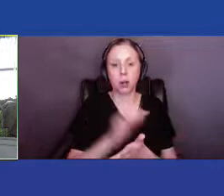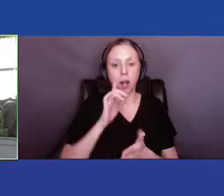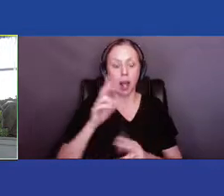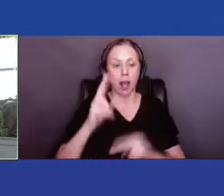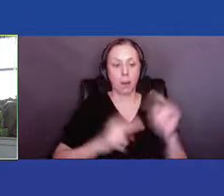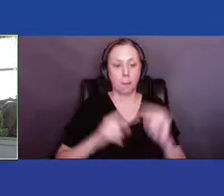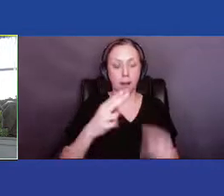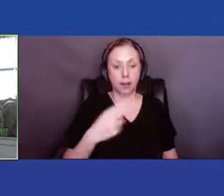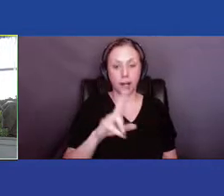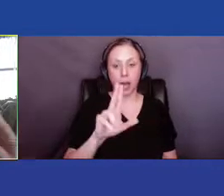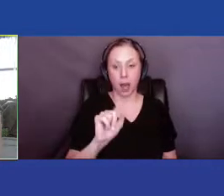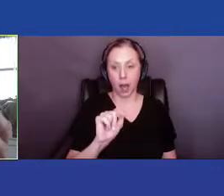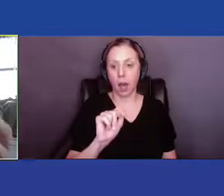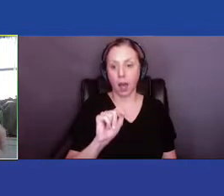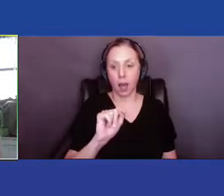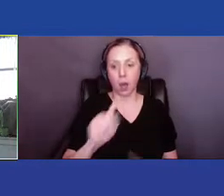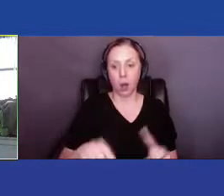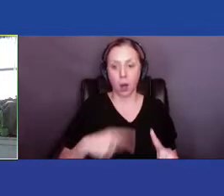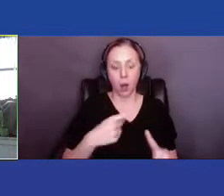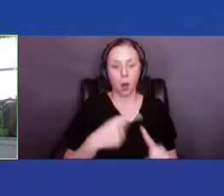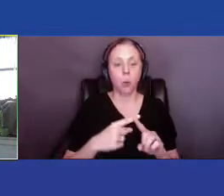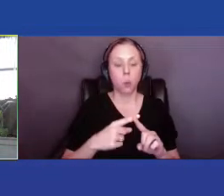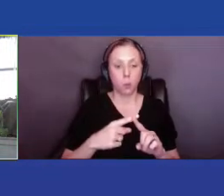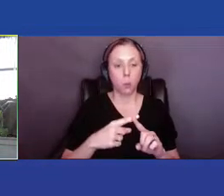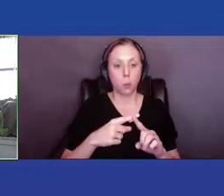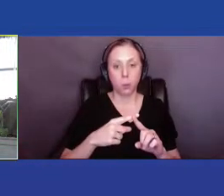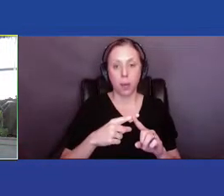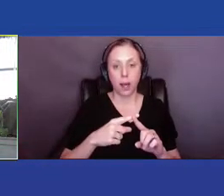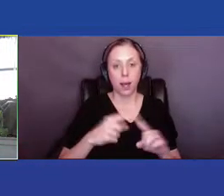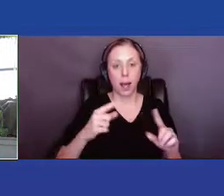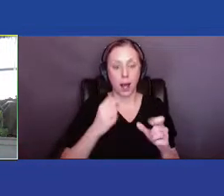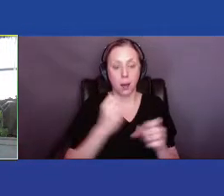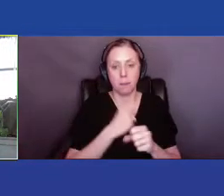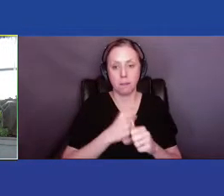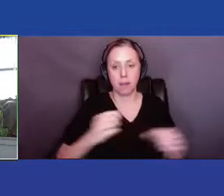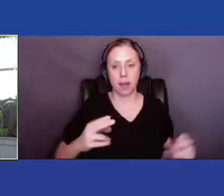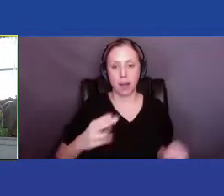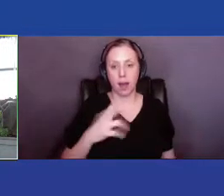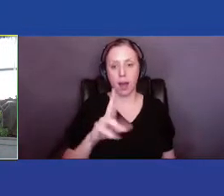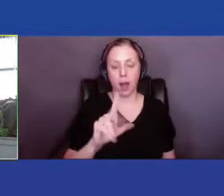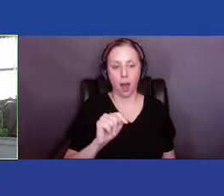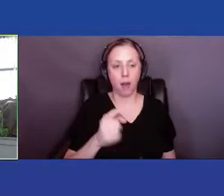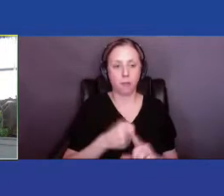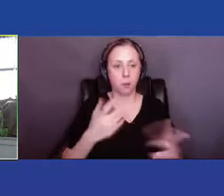out of these bundles that I made. Let's go to the next slide.